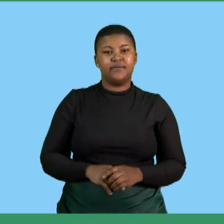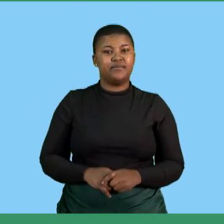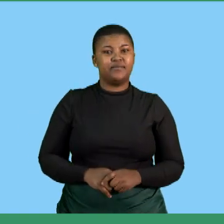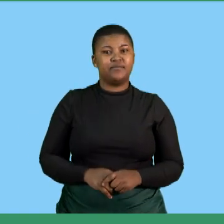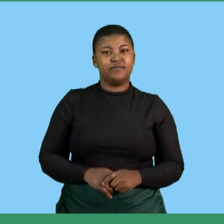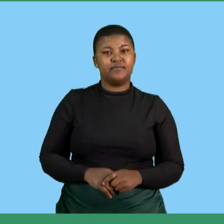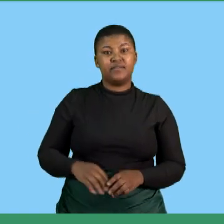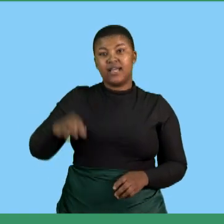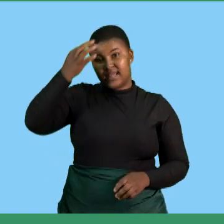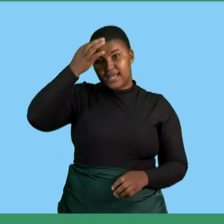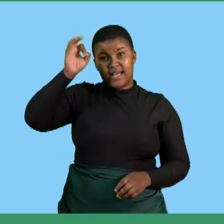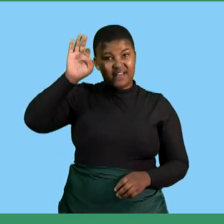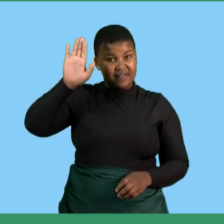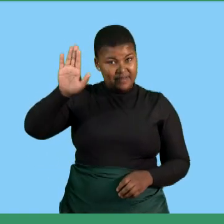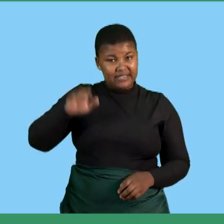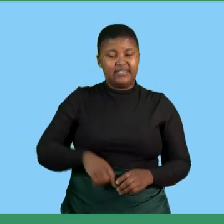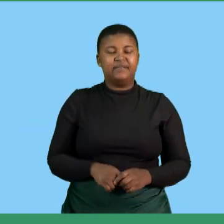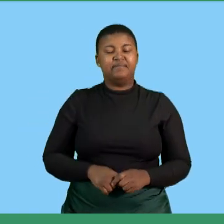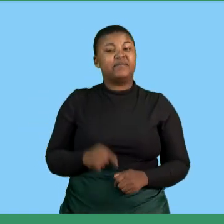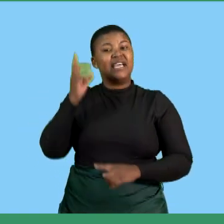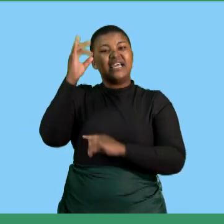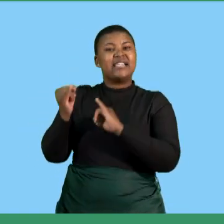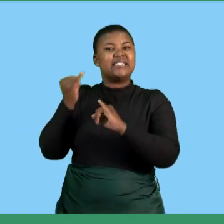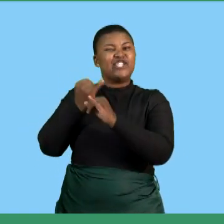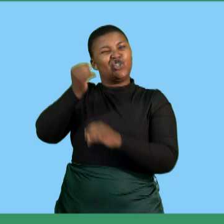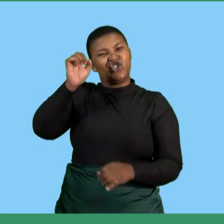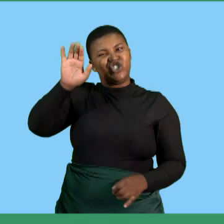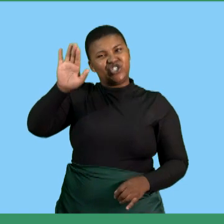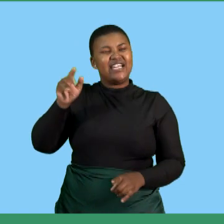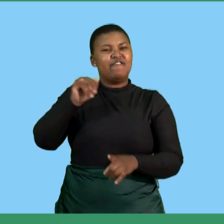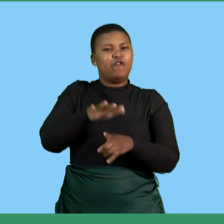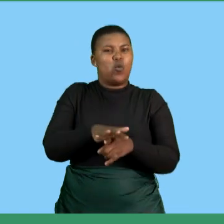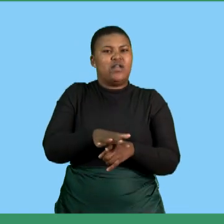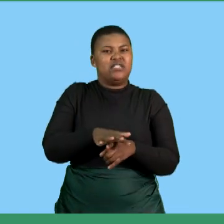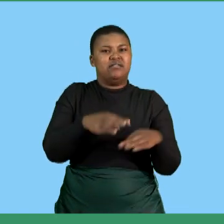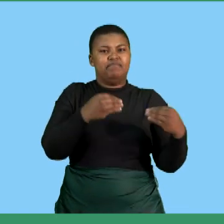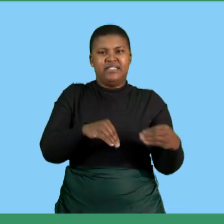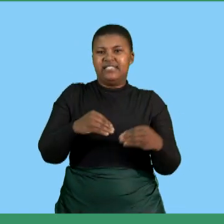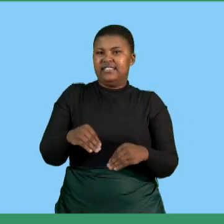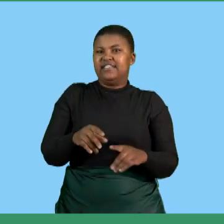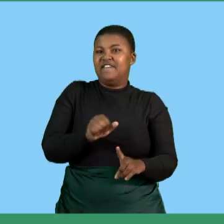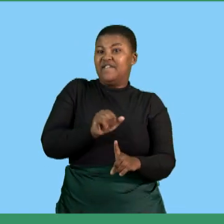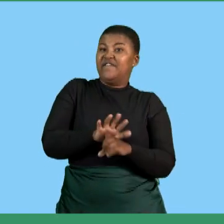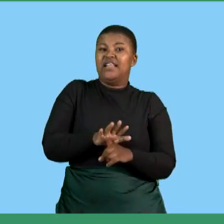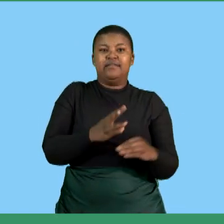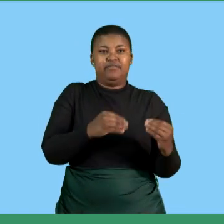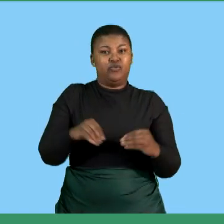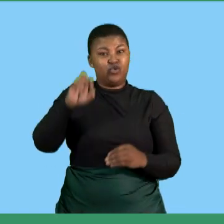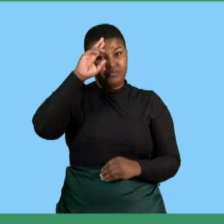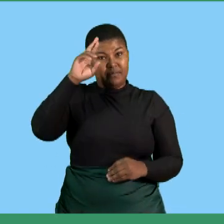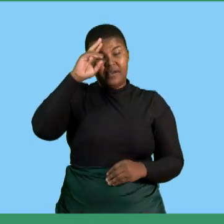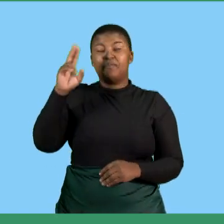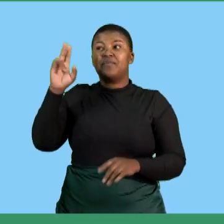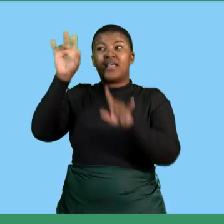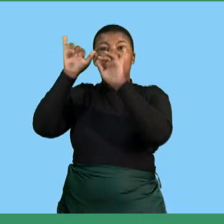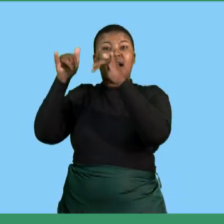C, the government and its institutions that influence the business. So remember,